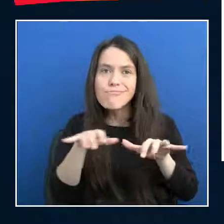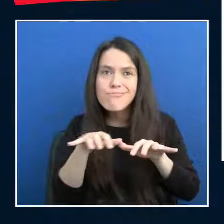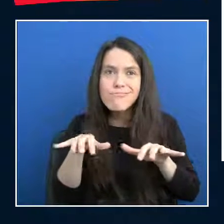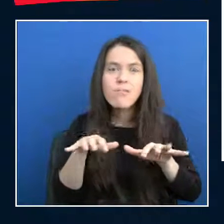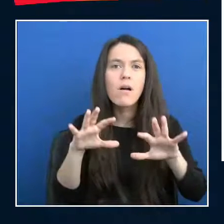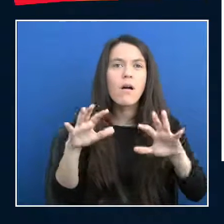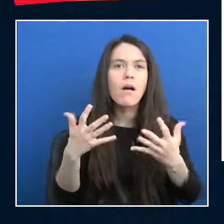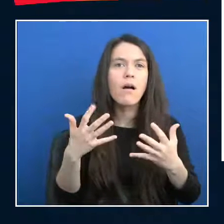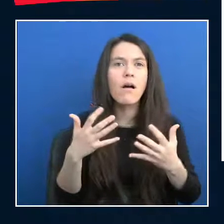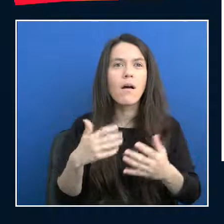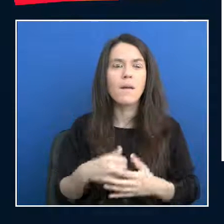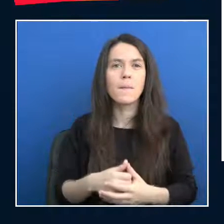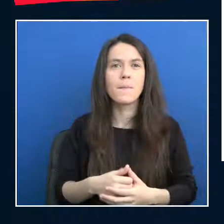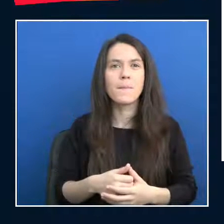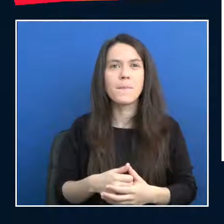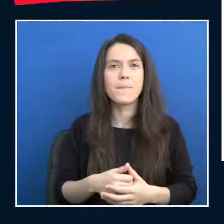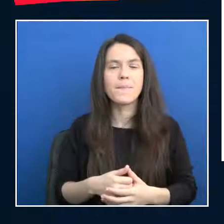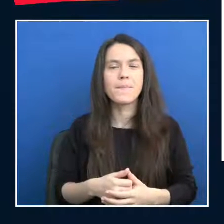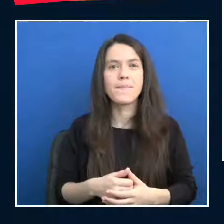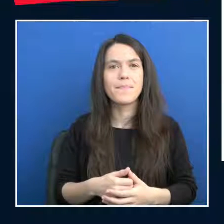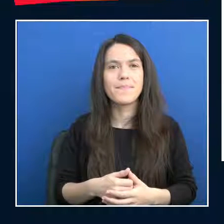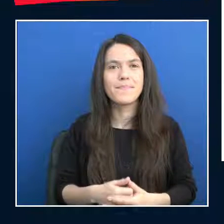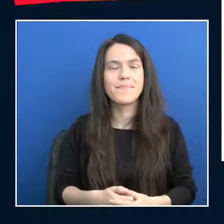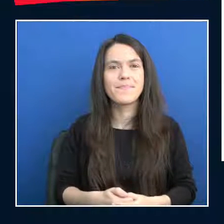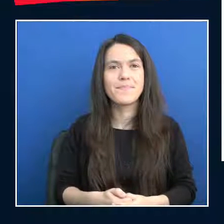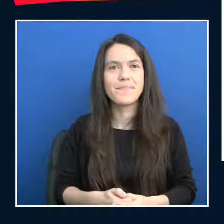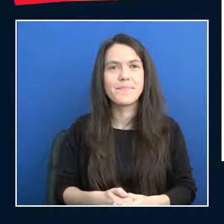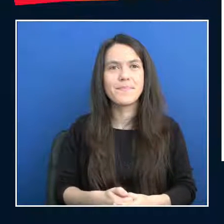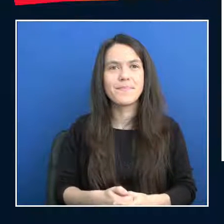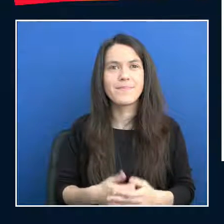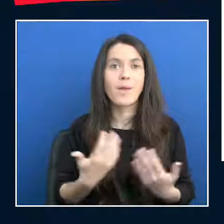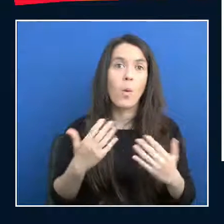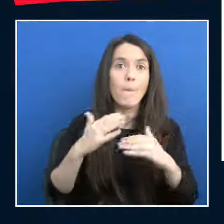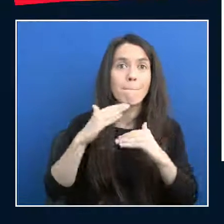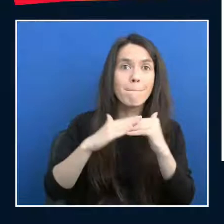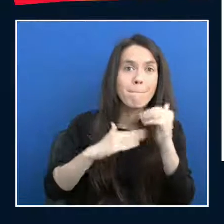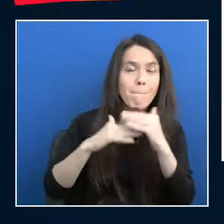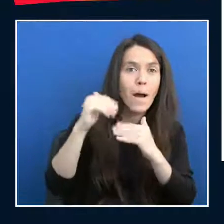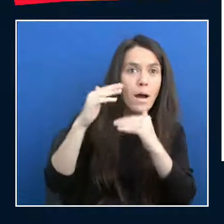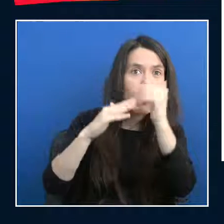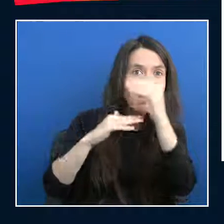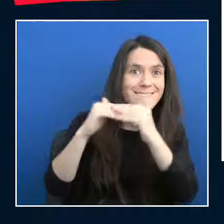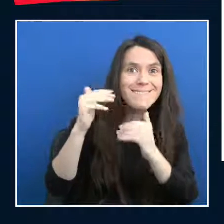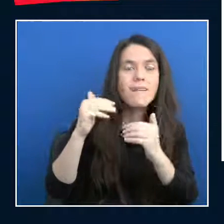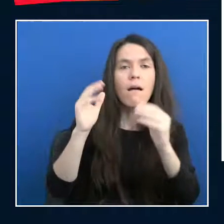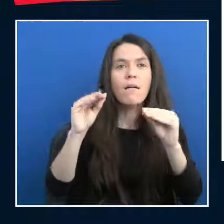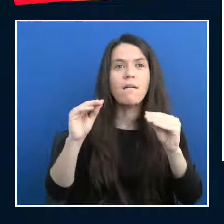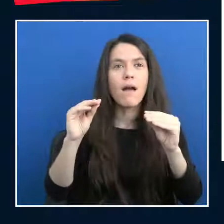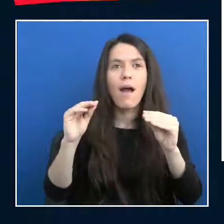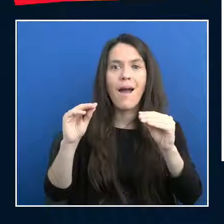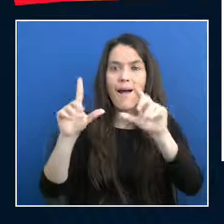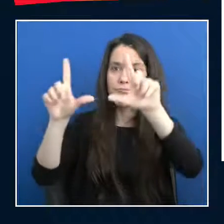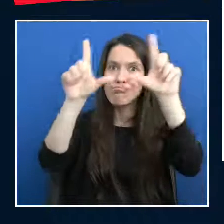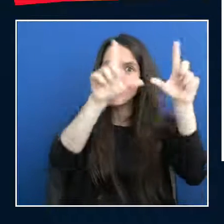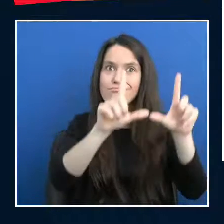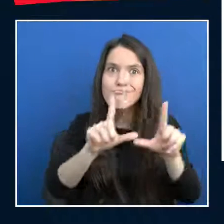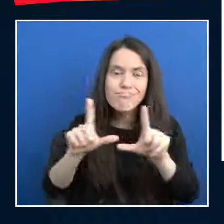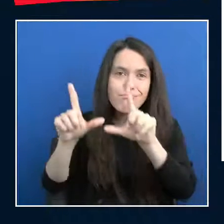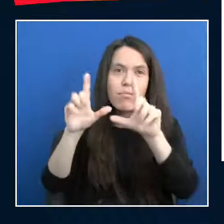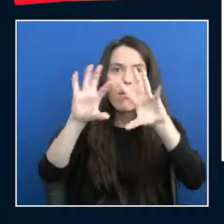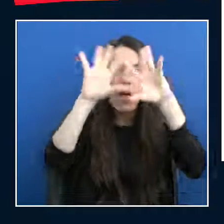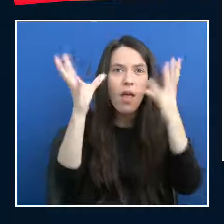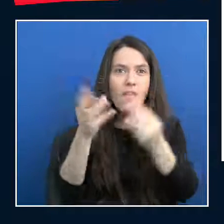Docker Compose down, the stop one. Docker Compose build will build all my Docker images, addressing